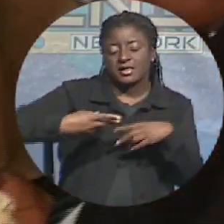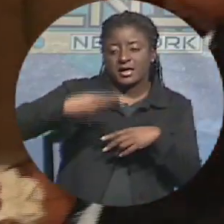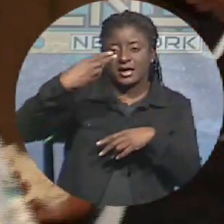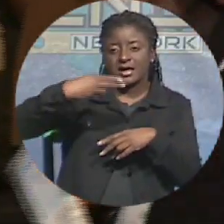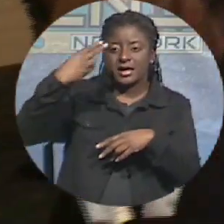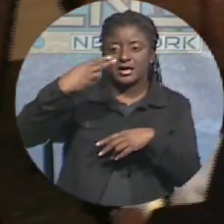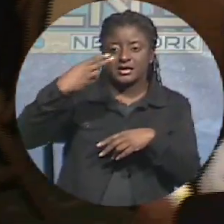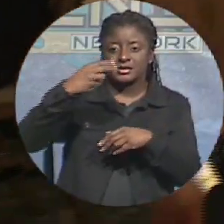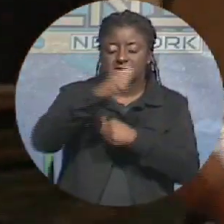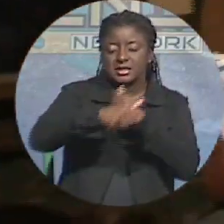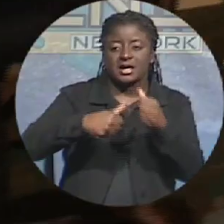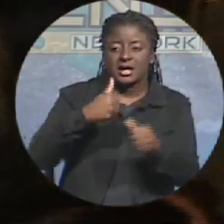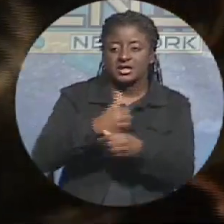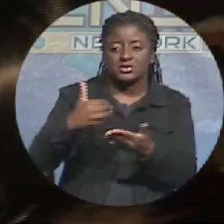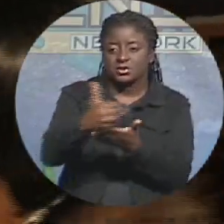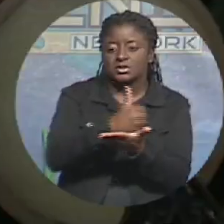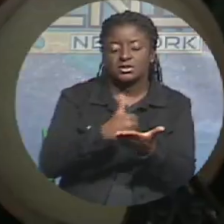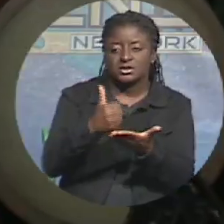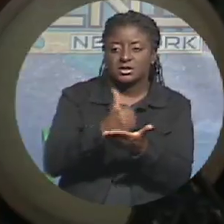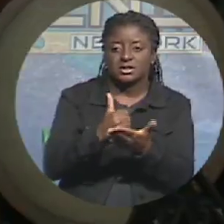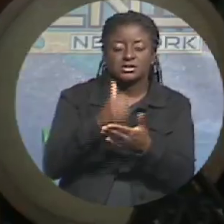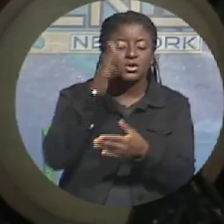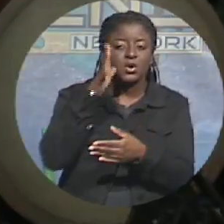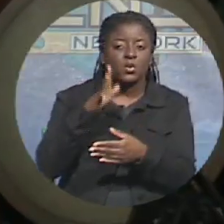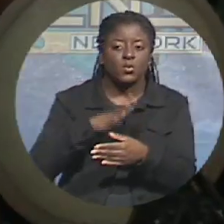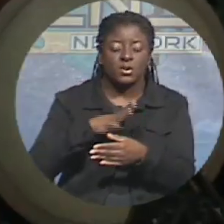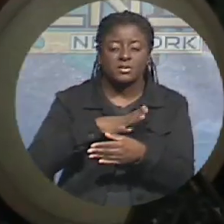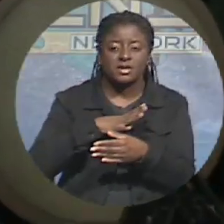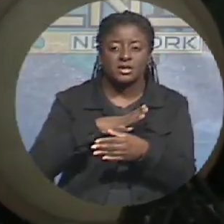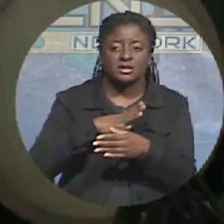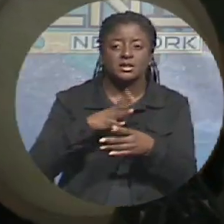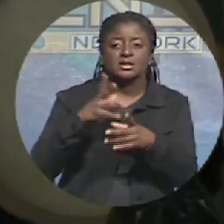over $40,000, while women generated